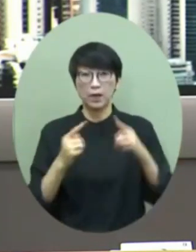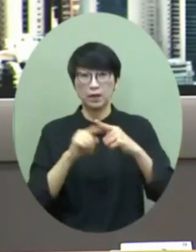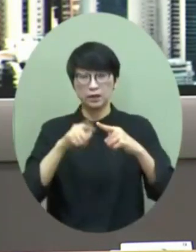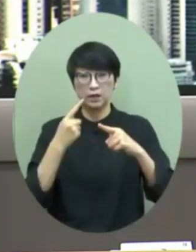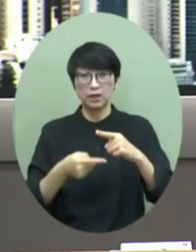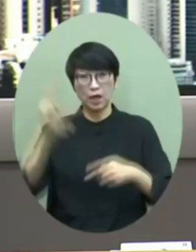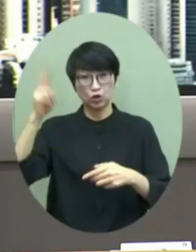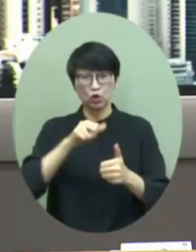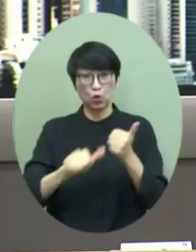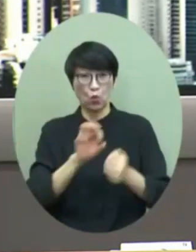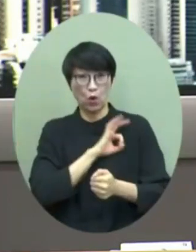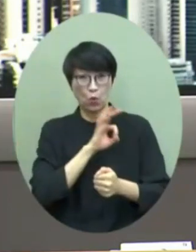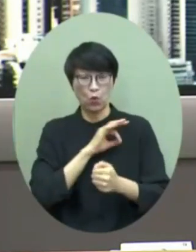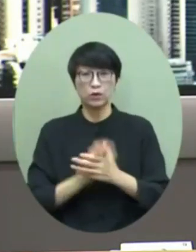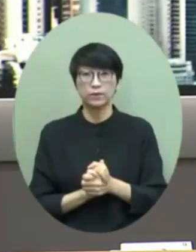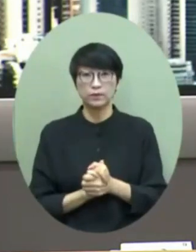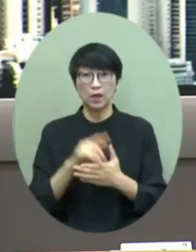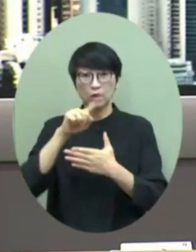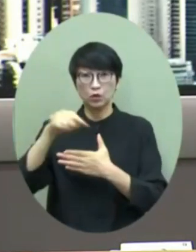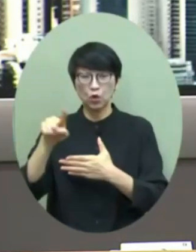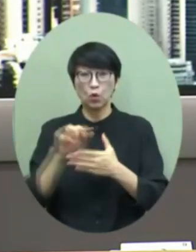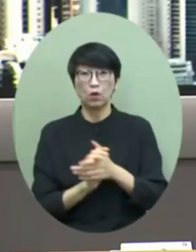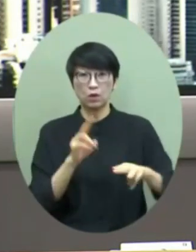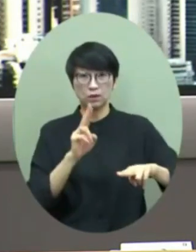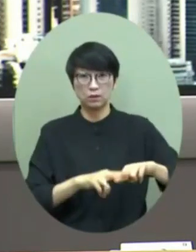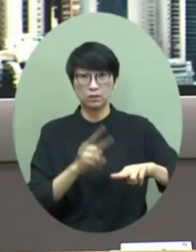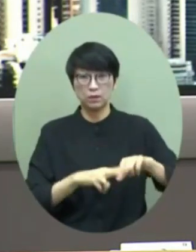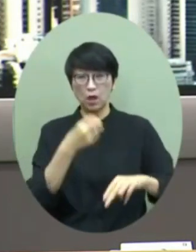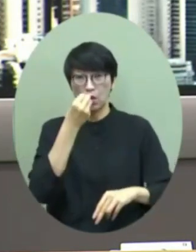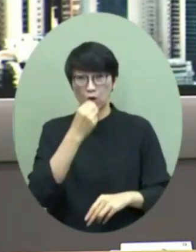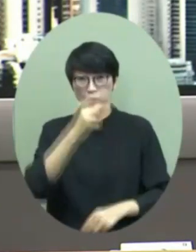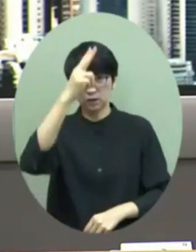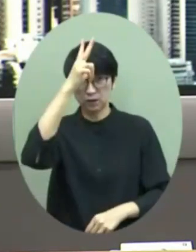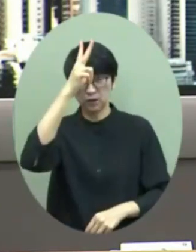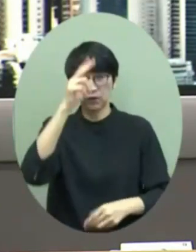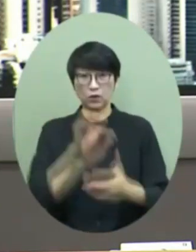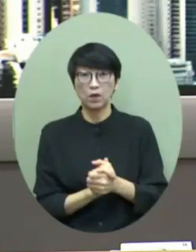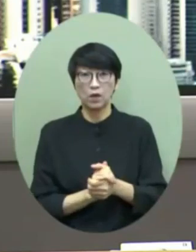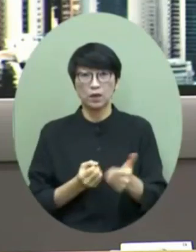yesterday, the National People's Congress and Committee